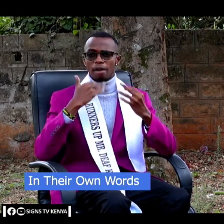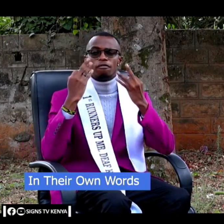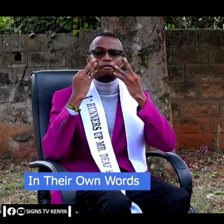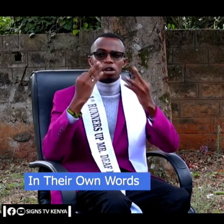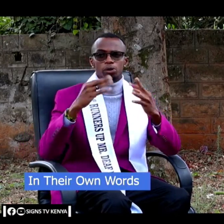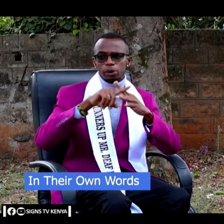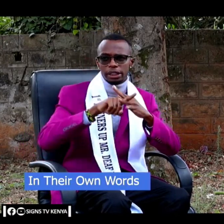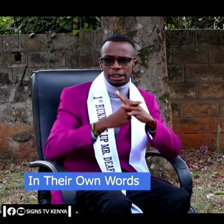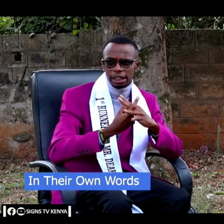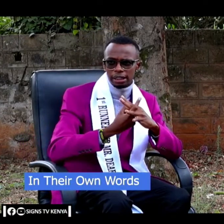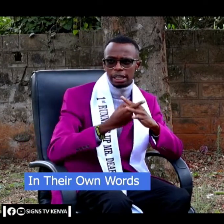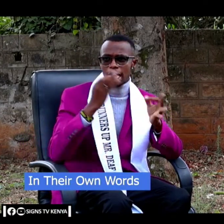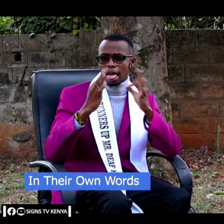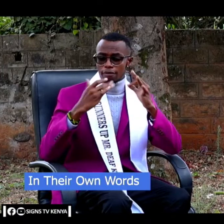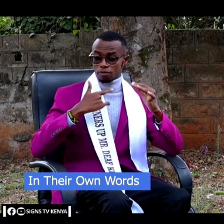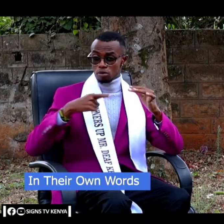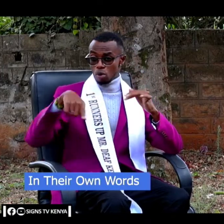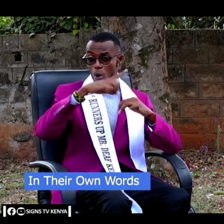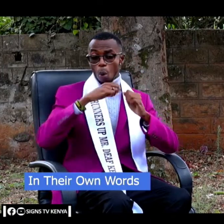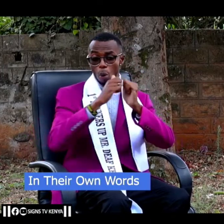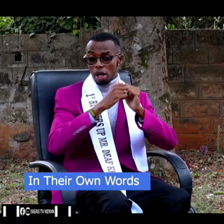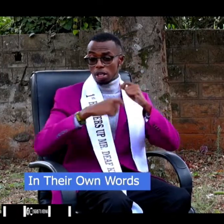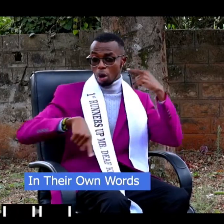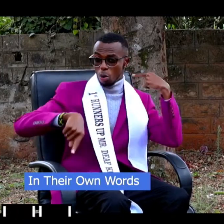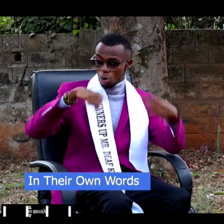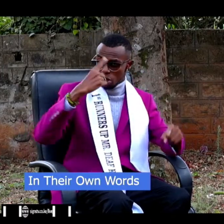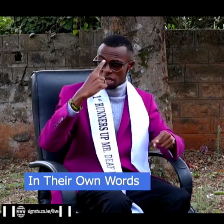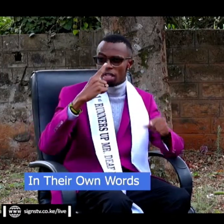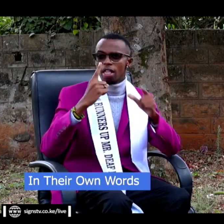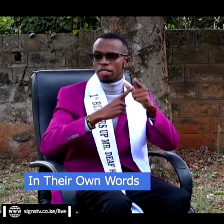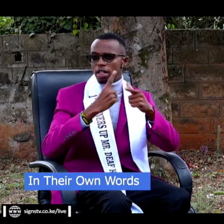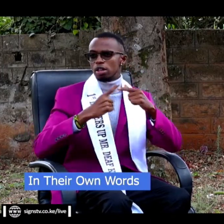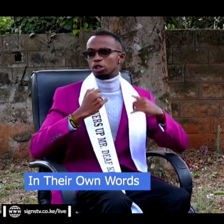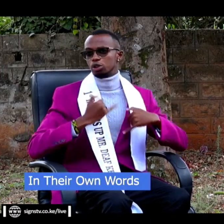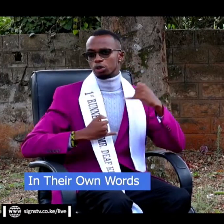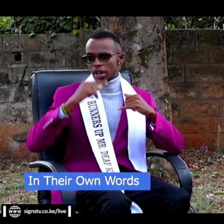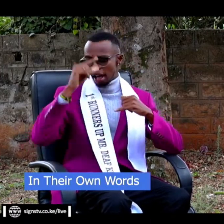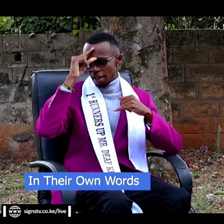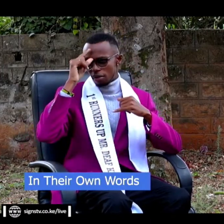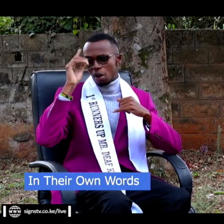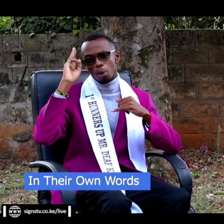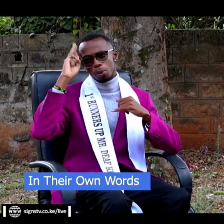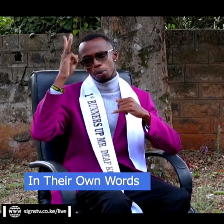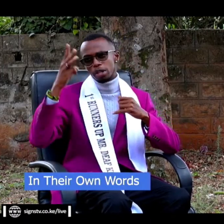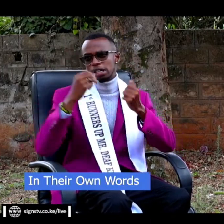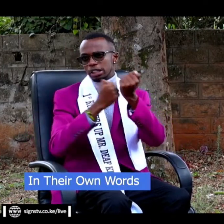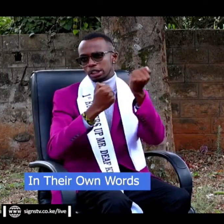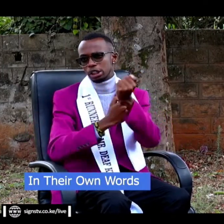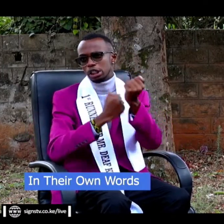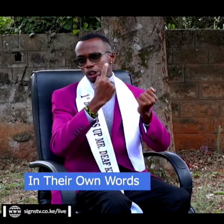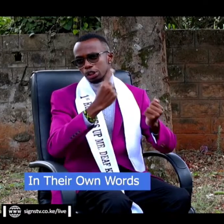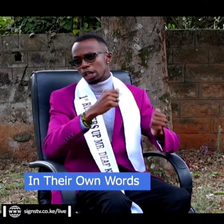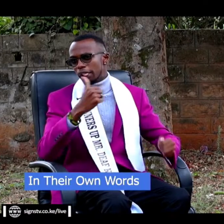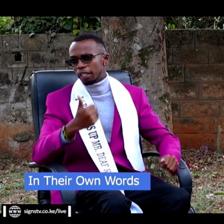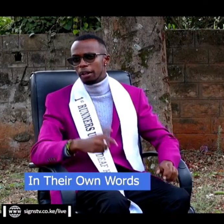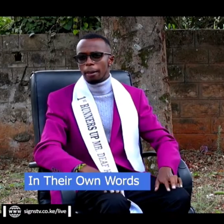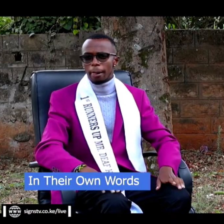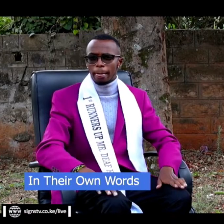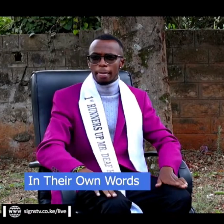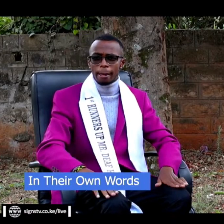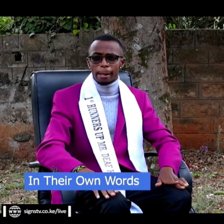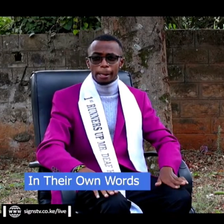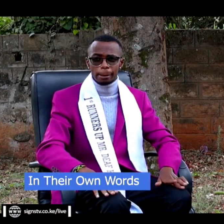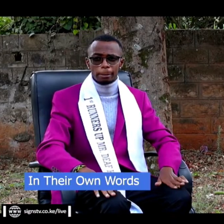we'll be having a camp for 2 weeks, so that we train on how to compete in the global